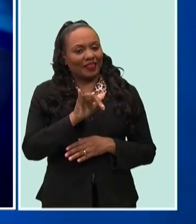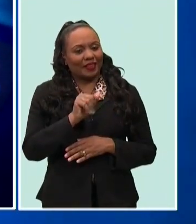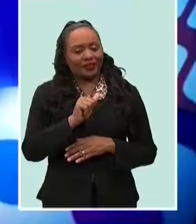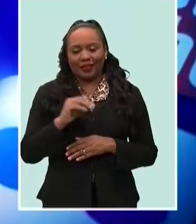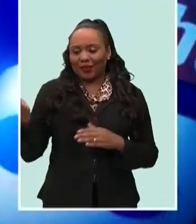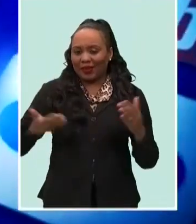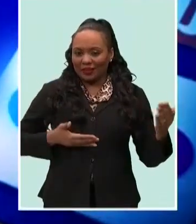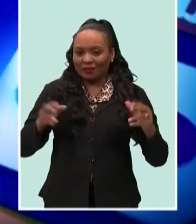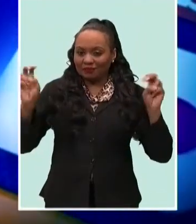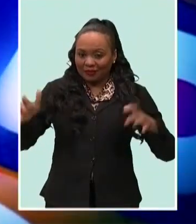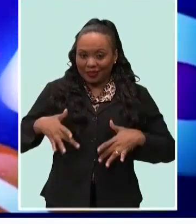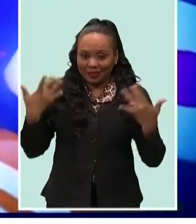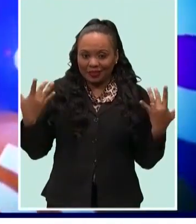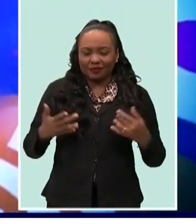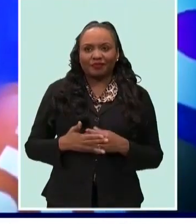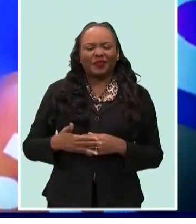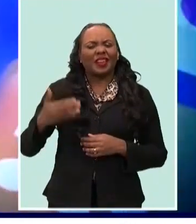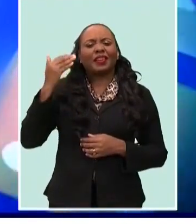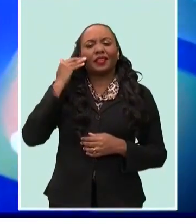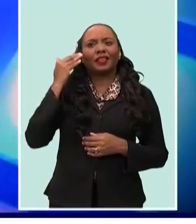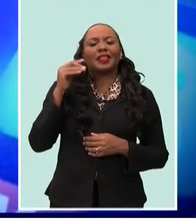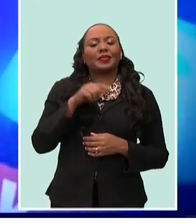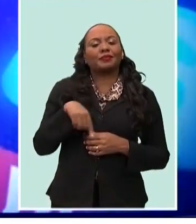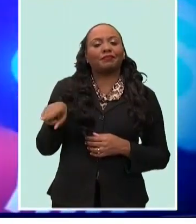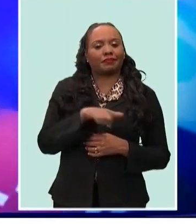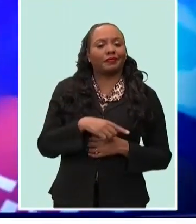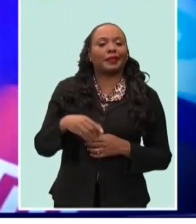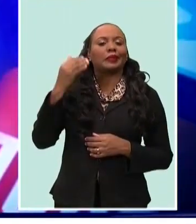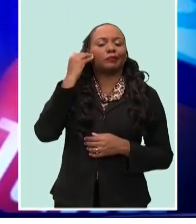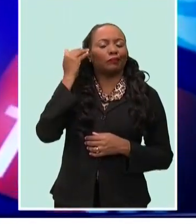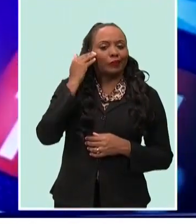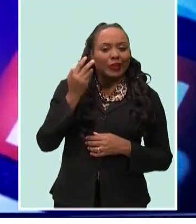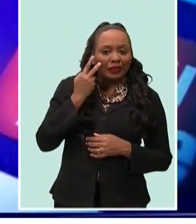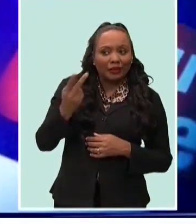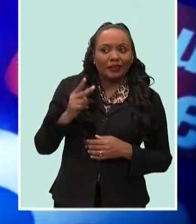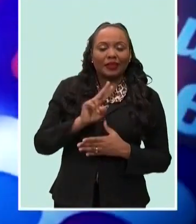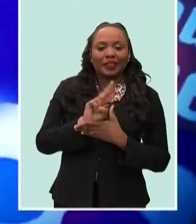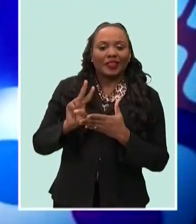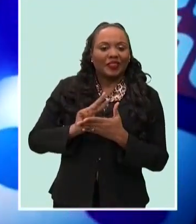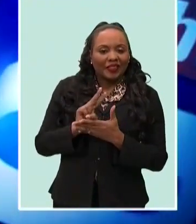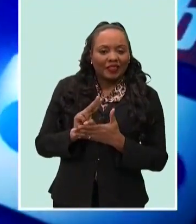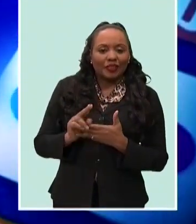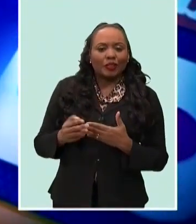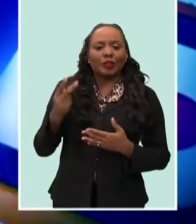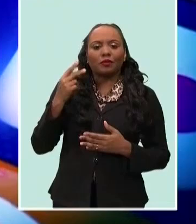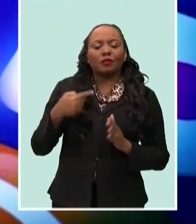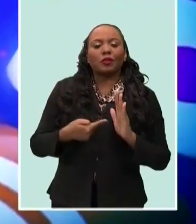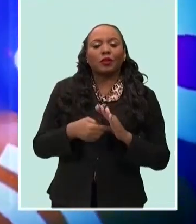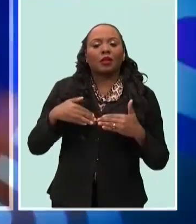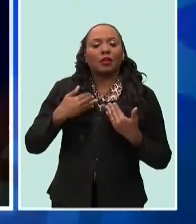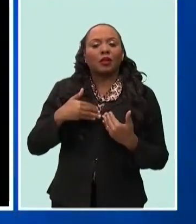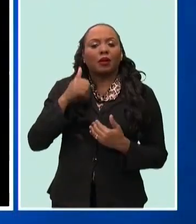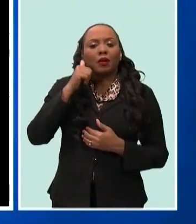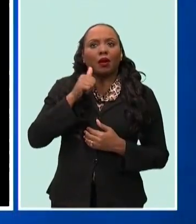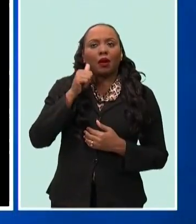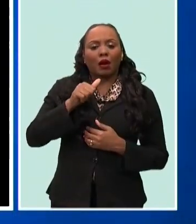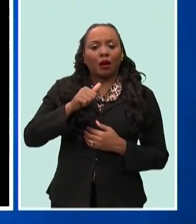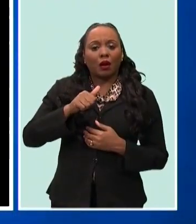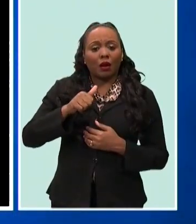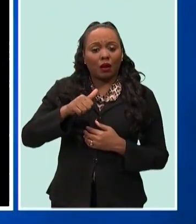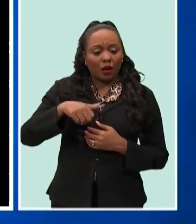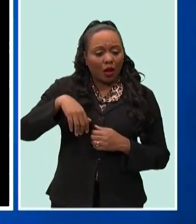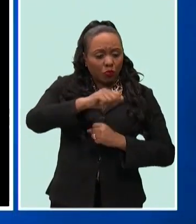Watch Trending. Now, I'm sure by now many of you are familiar with the viral video. It's showing a young lady tied up with